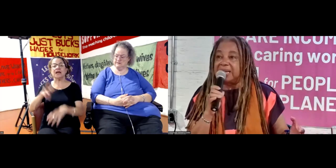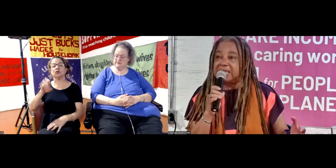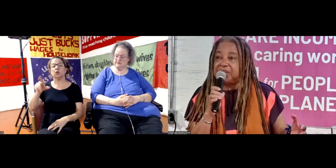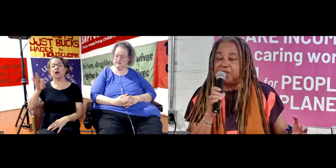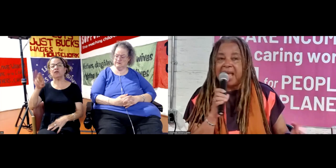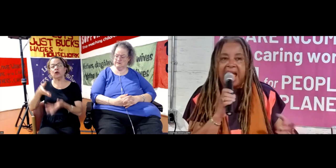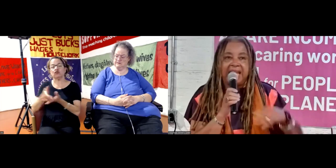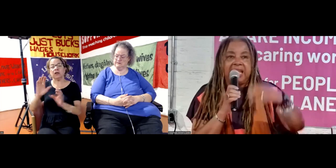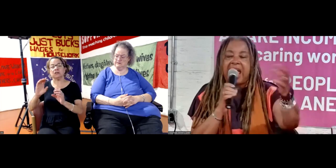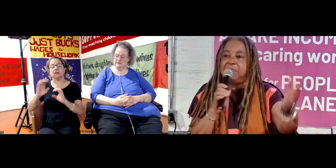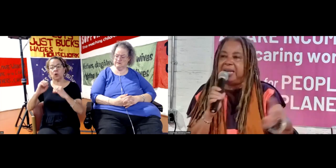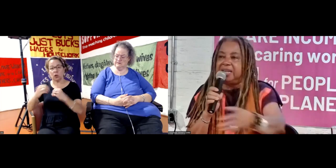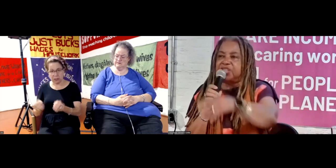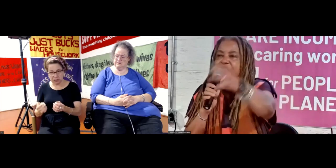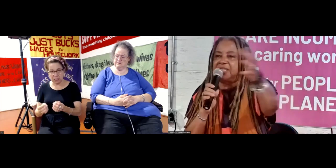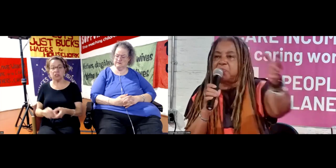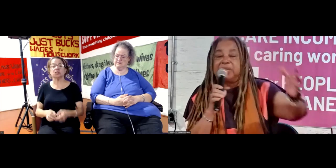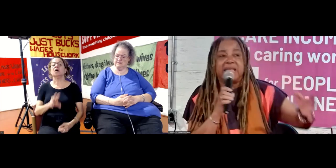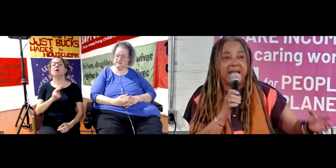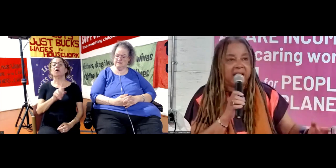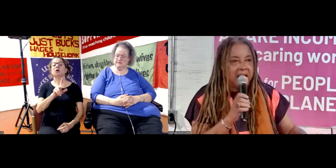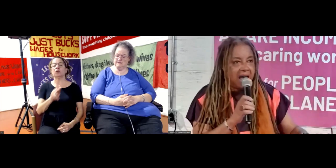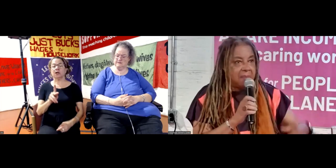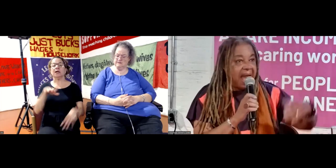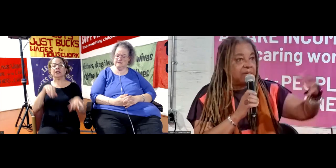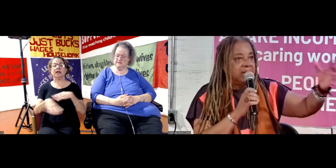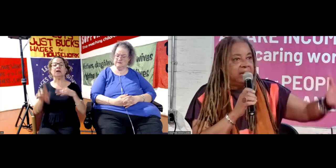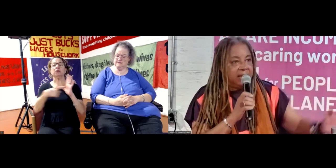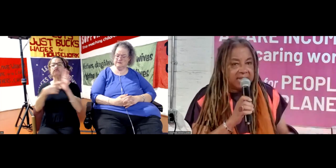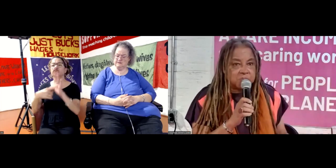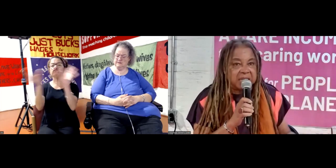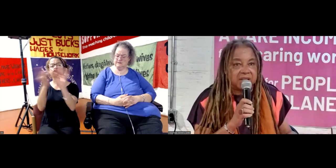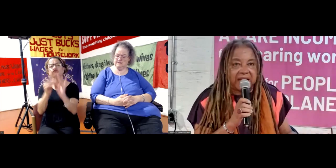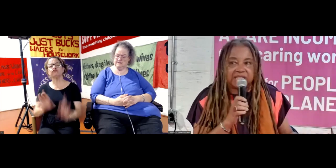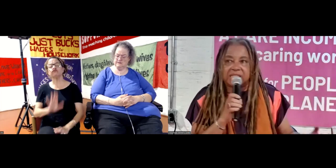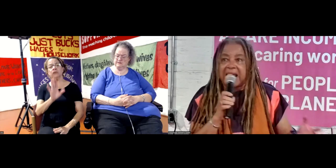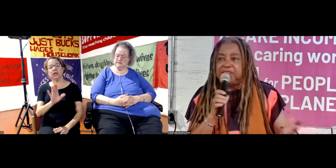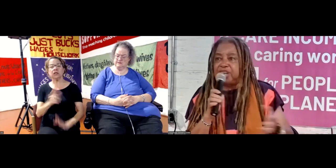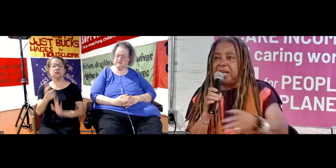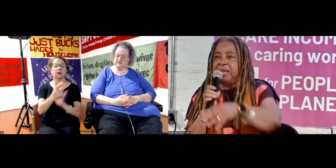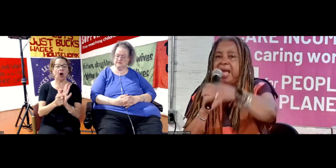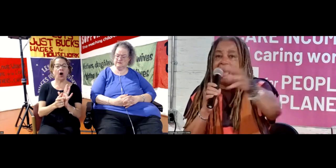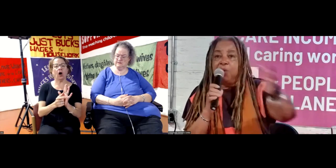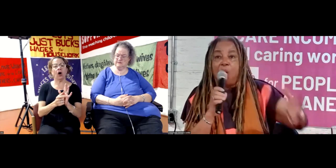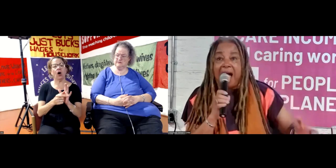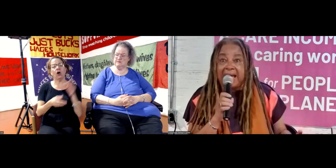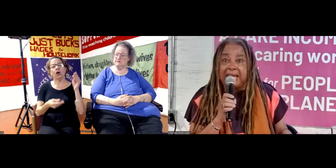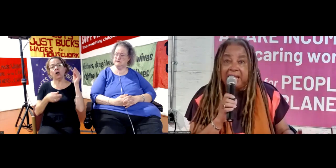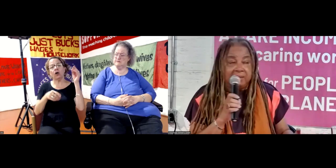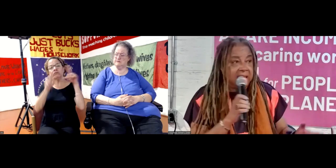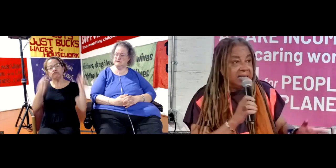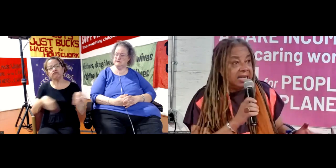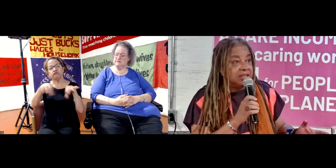Rights Organization. And he came in and he started to present about his piece of legislation and